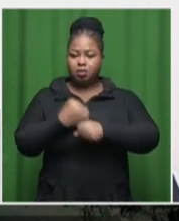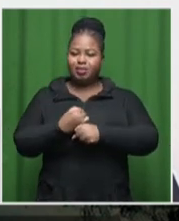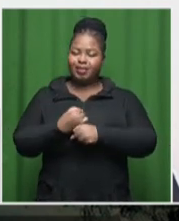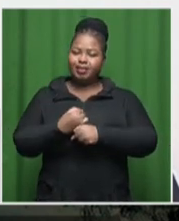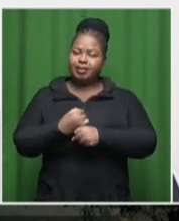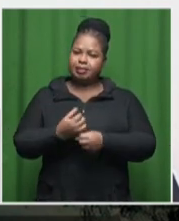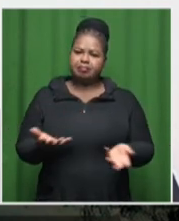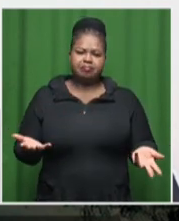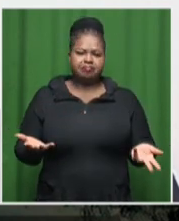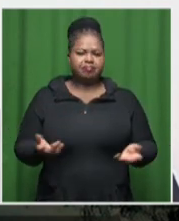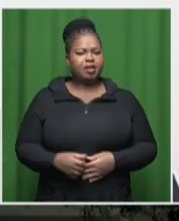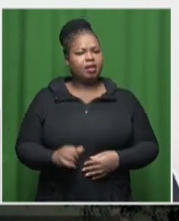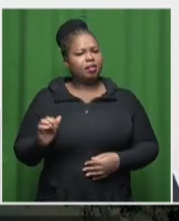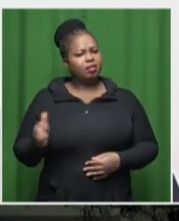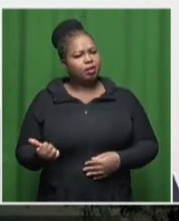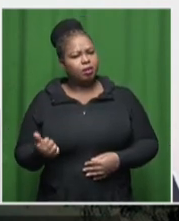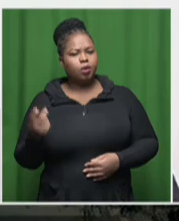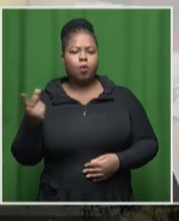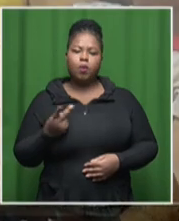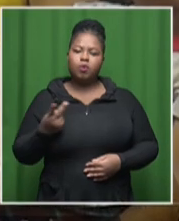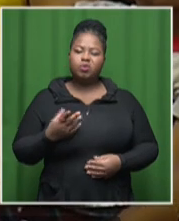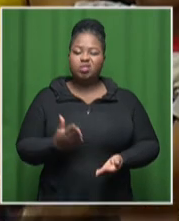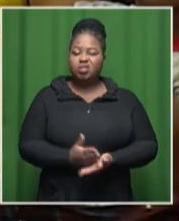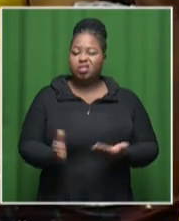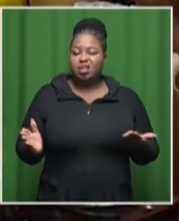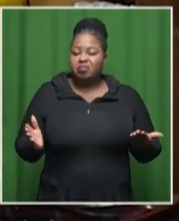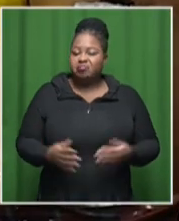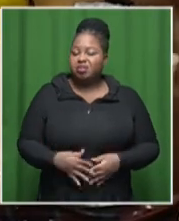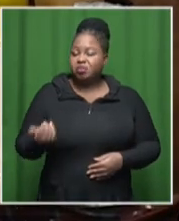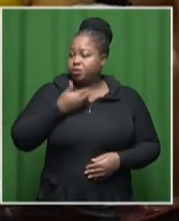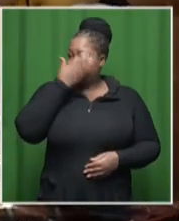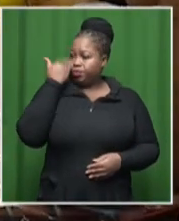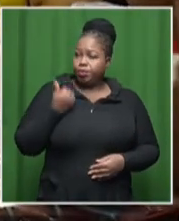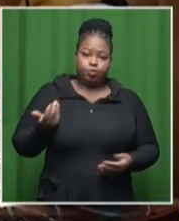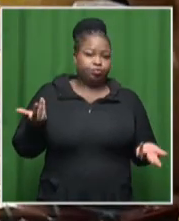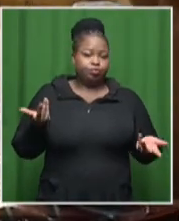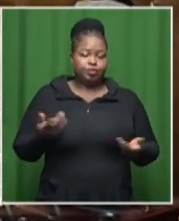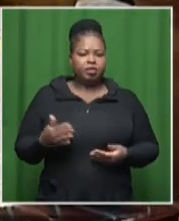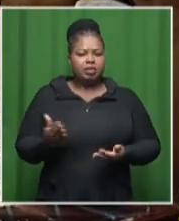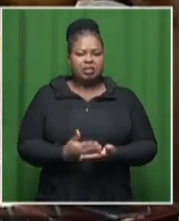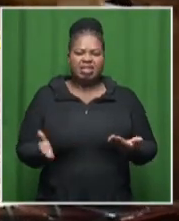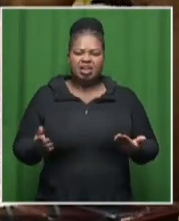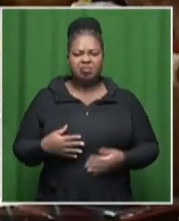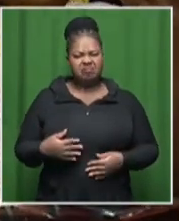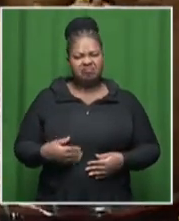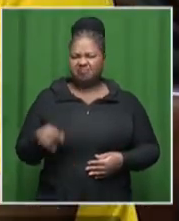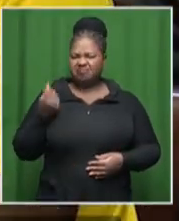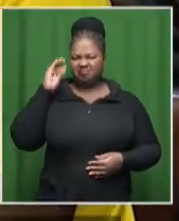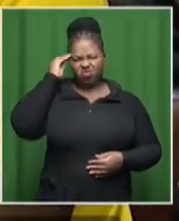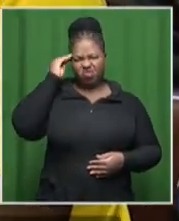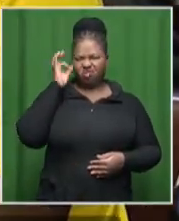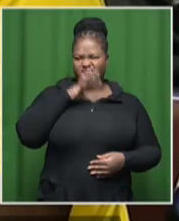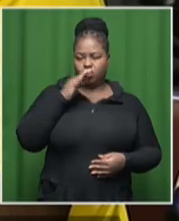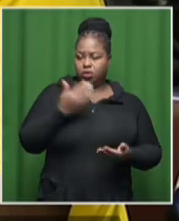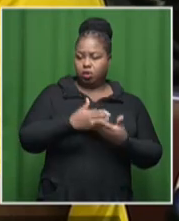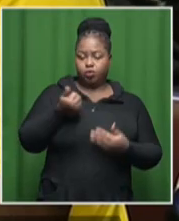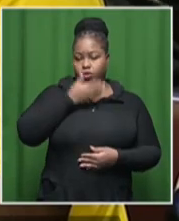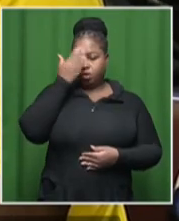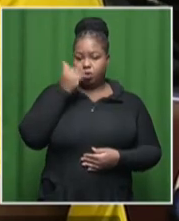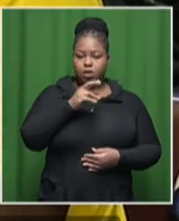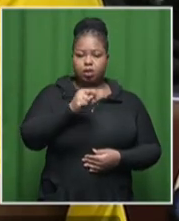alone, then there are obviously those that we probably don't even know about or aren't too keenly aware of. You look at the